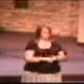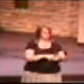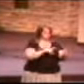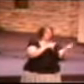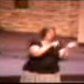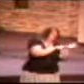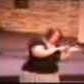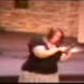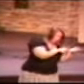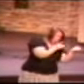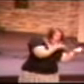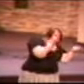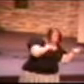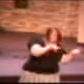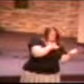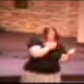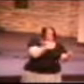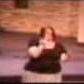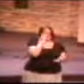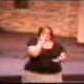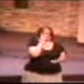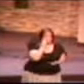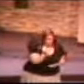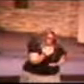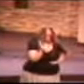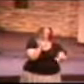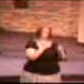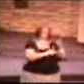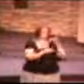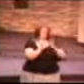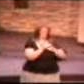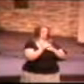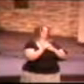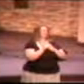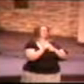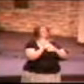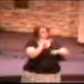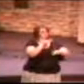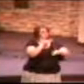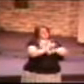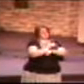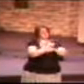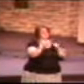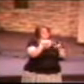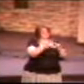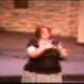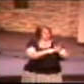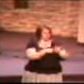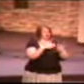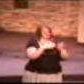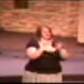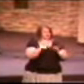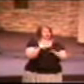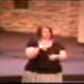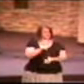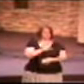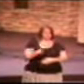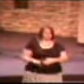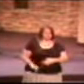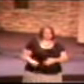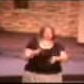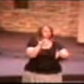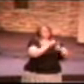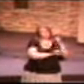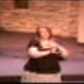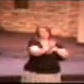Luke wants us to see Jesus in the agenda of the king. In chapter